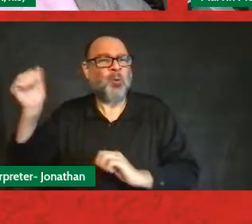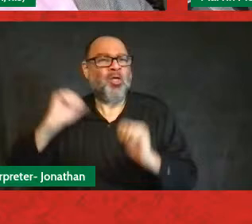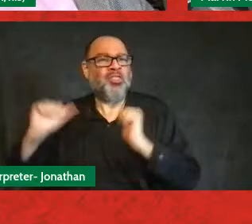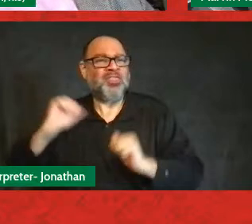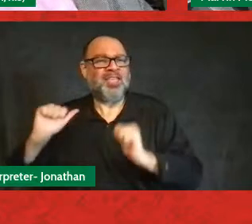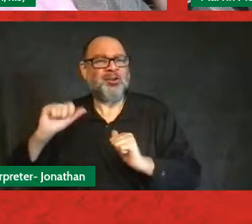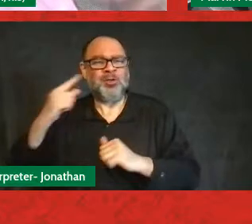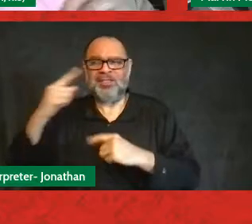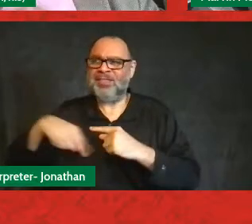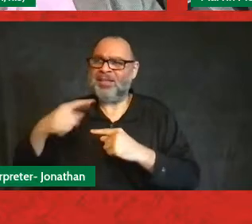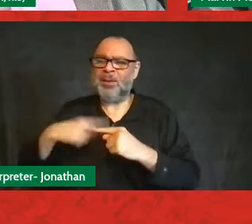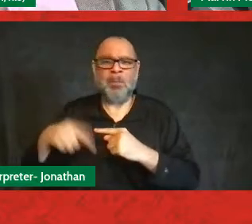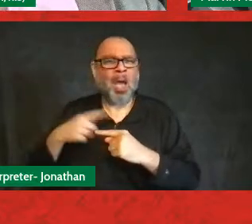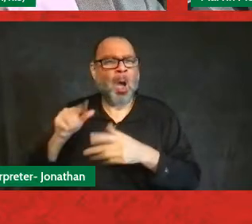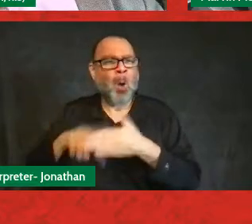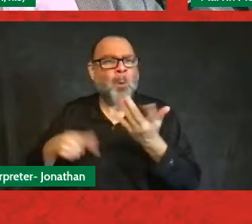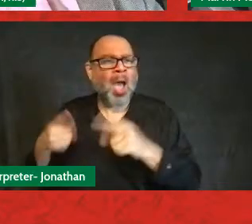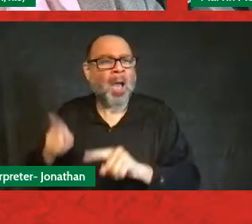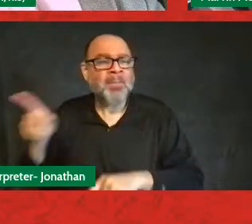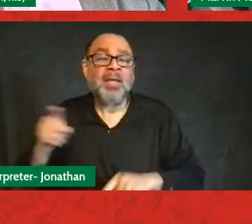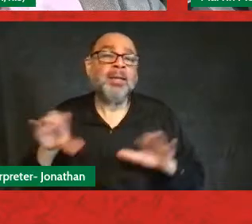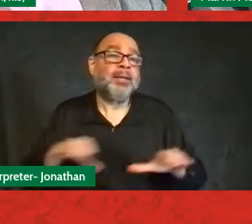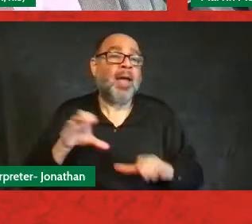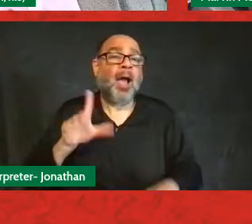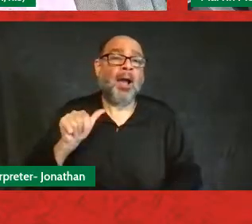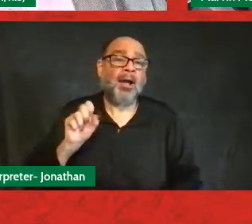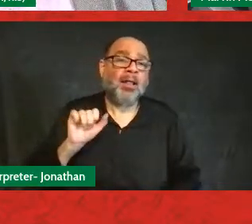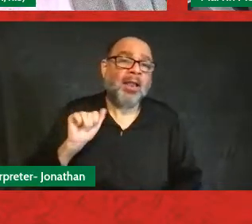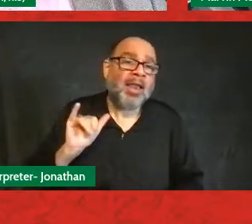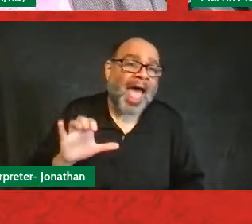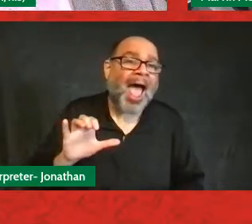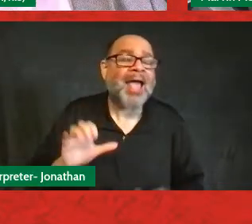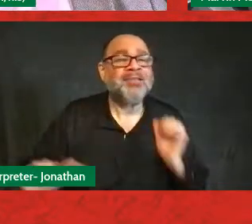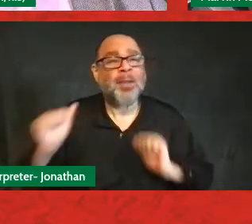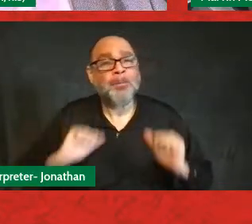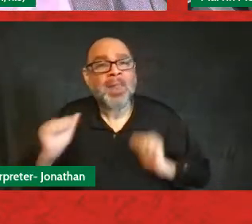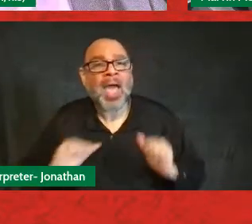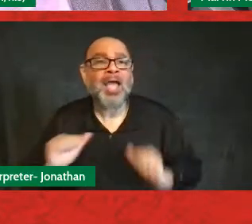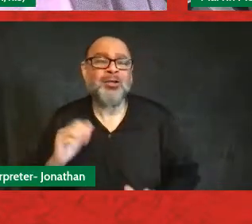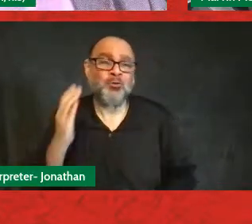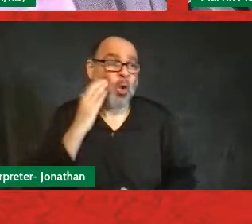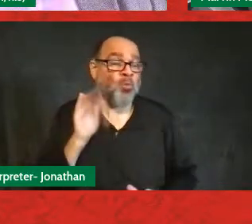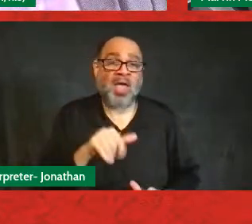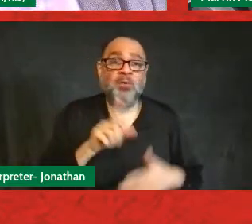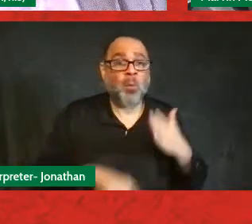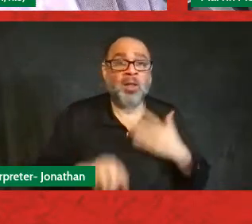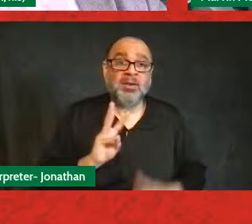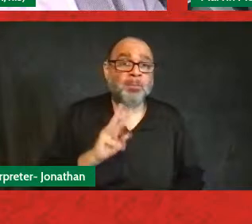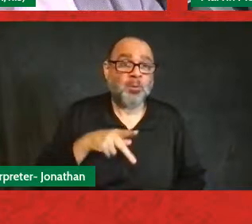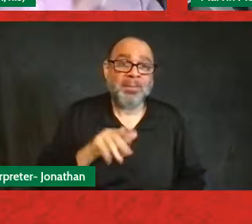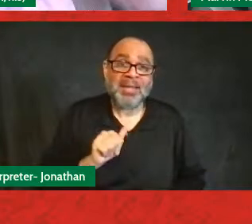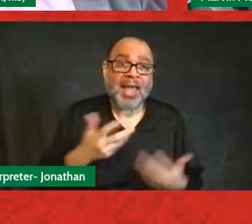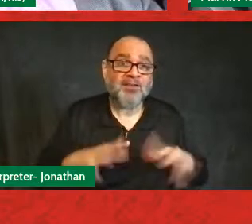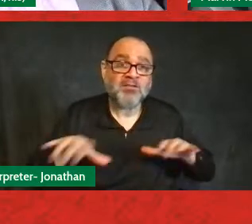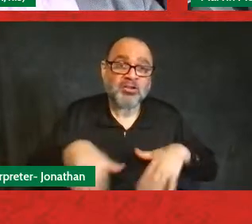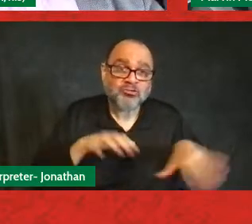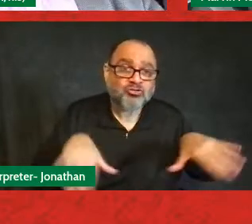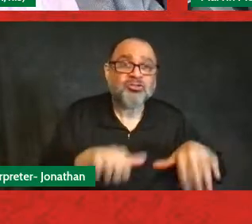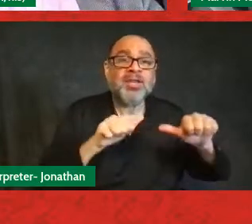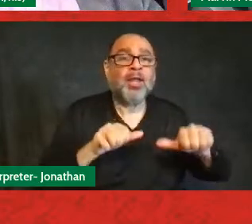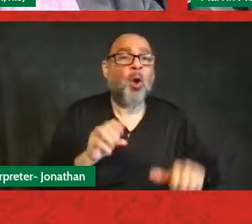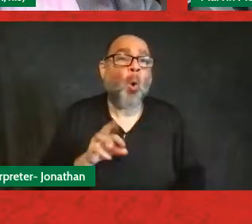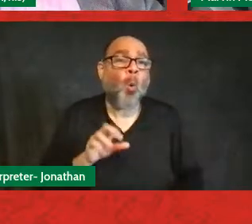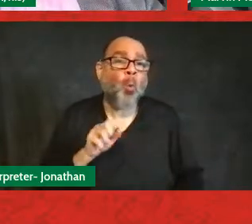Theater, and Woody King's doing classic plays, he does the Voodoo Macbeth, which WPA had done, the Orson Welles version of it. Woody King